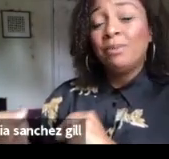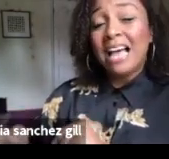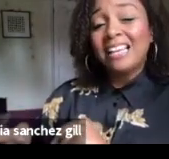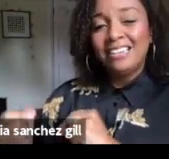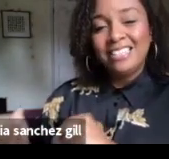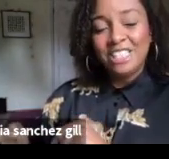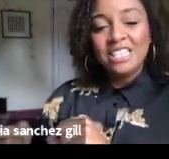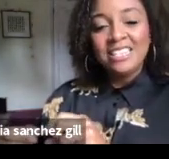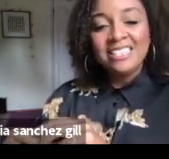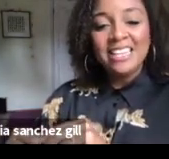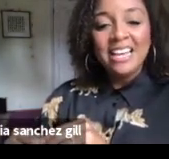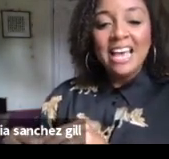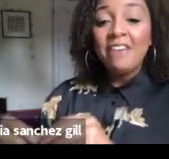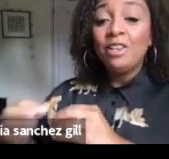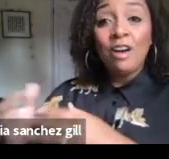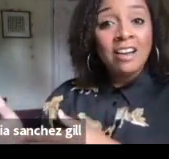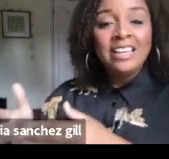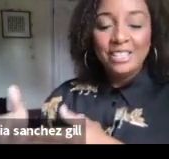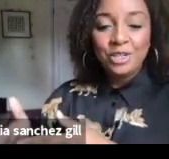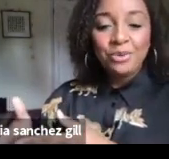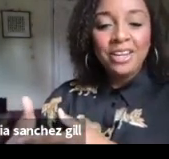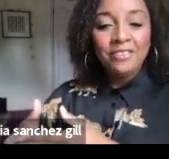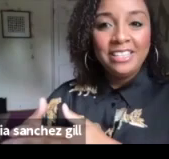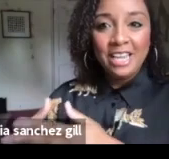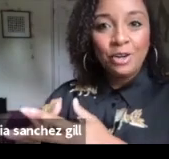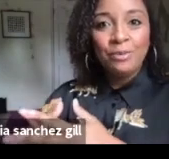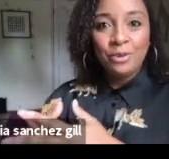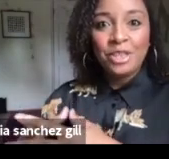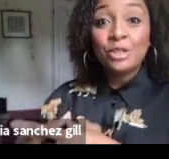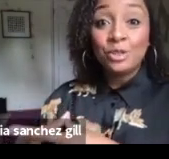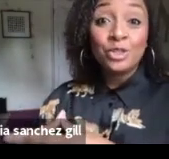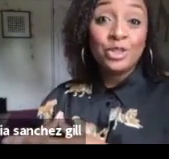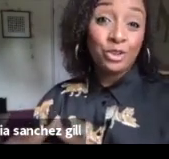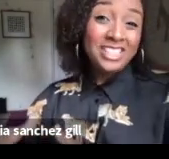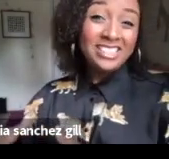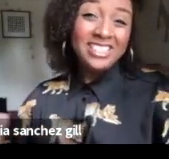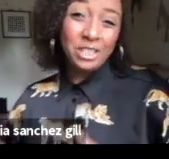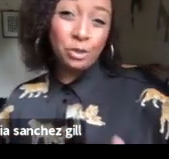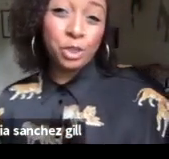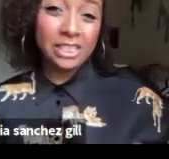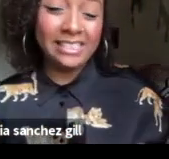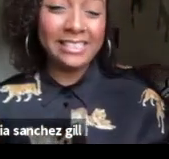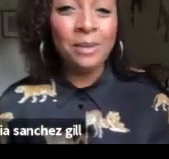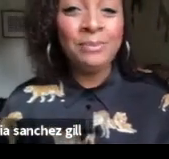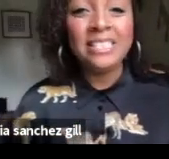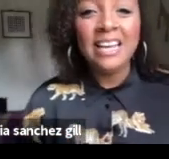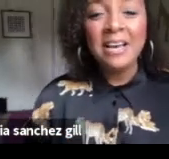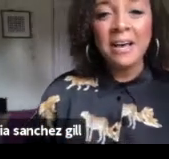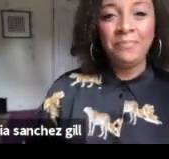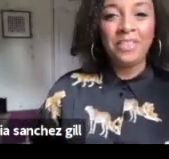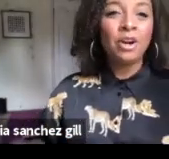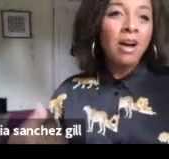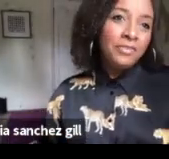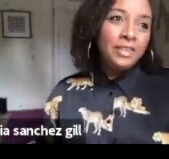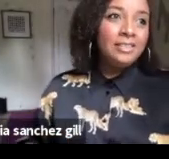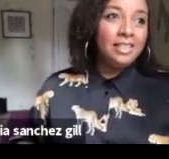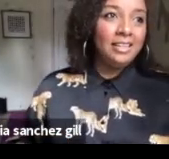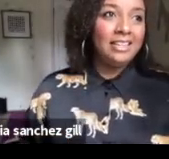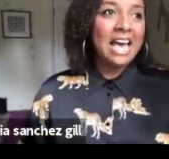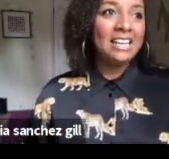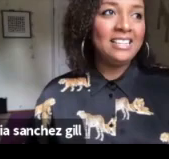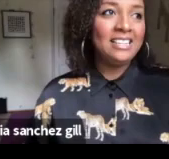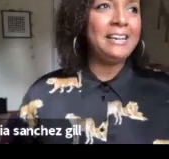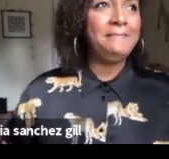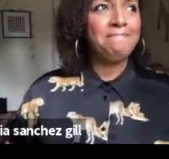who are Black and Indigenous, have a long history of entanglement with social services and social systems that are often